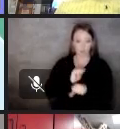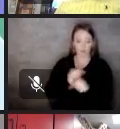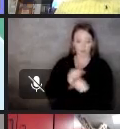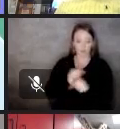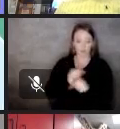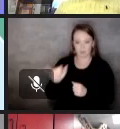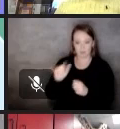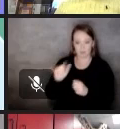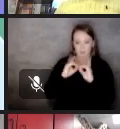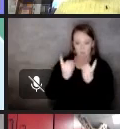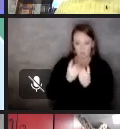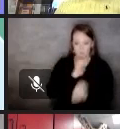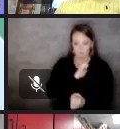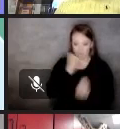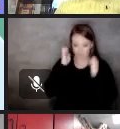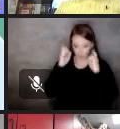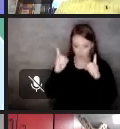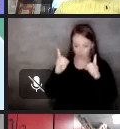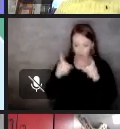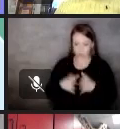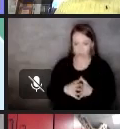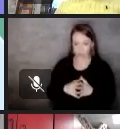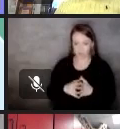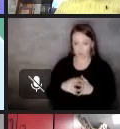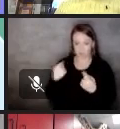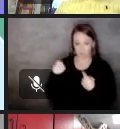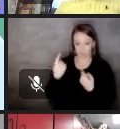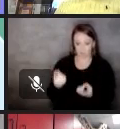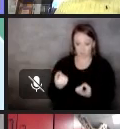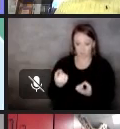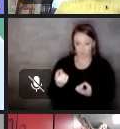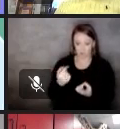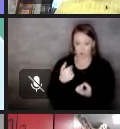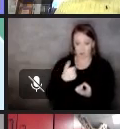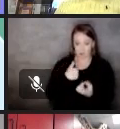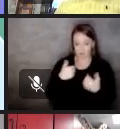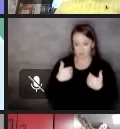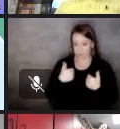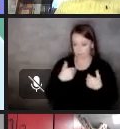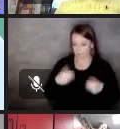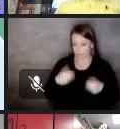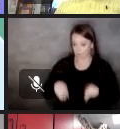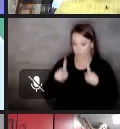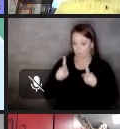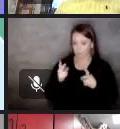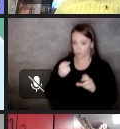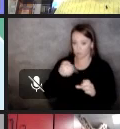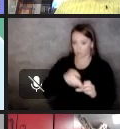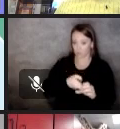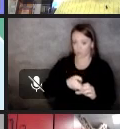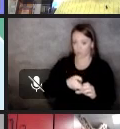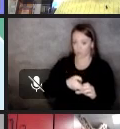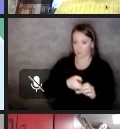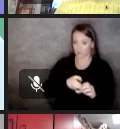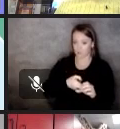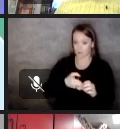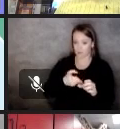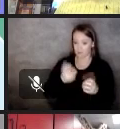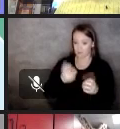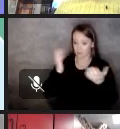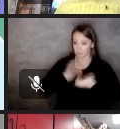Education. During this time so far, I've had the opportunity to join in collaboration